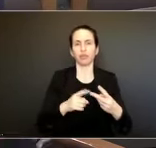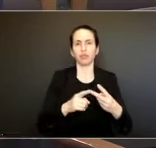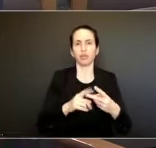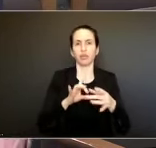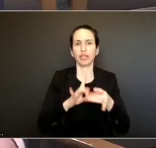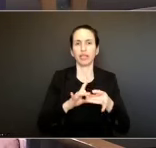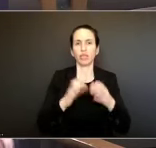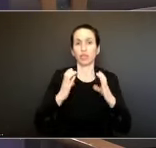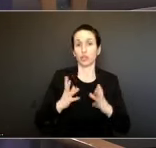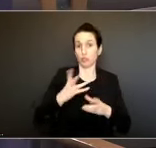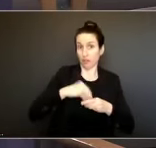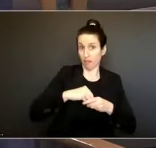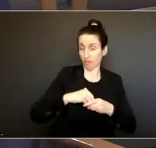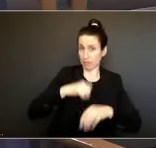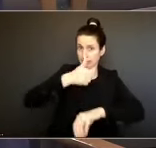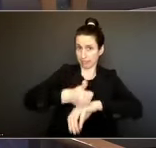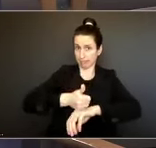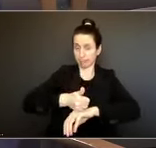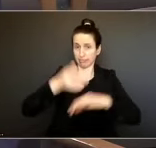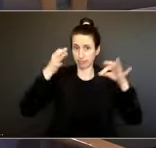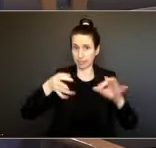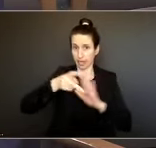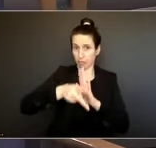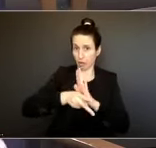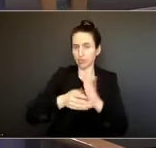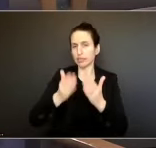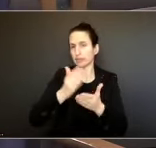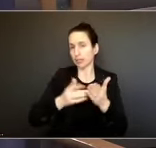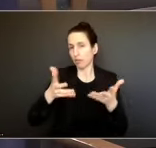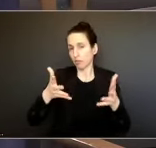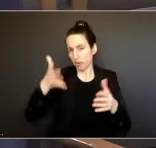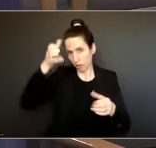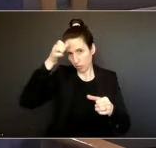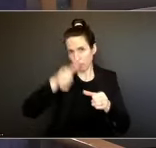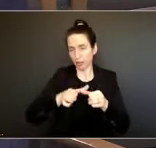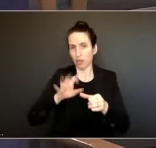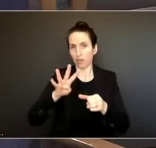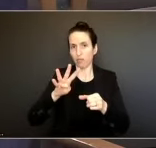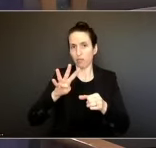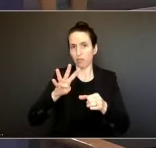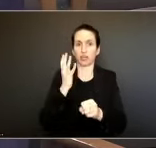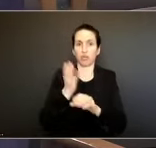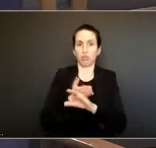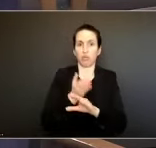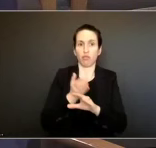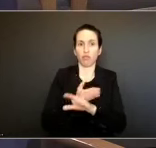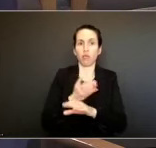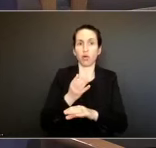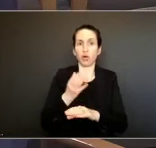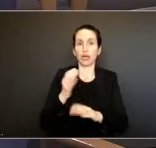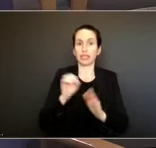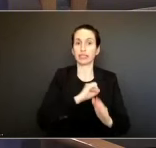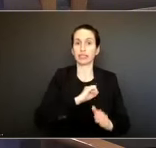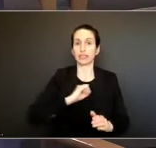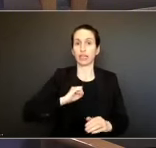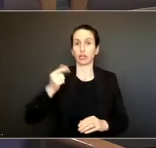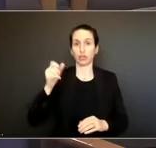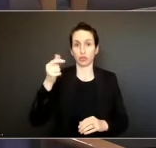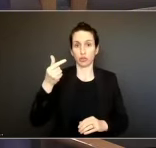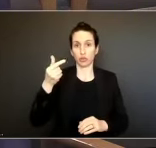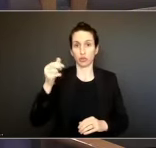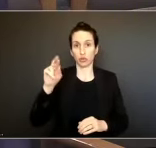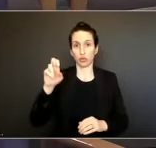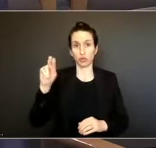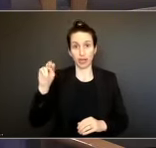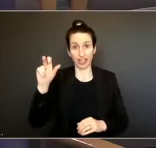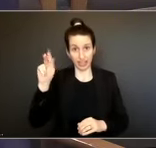some of you may remember, 4 years ago, right before Representative Greenlick passed away, one of the things he was asking was the governor's office and the